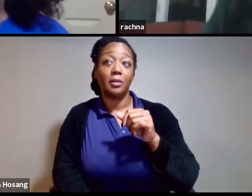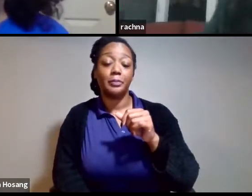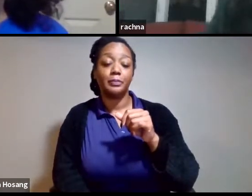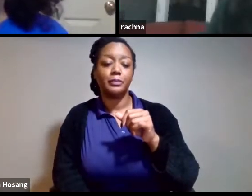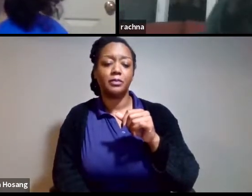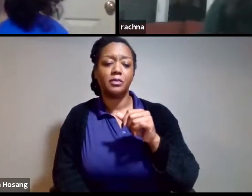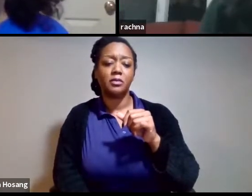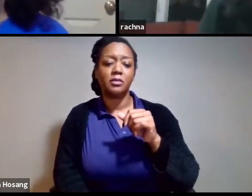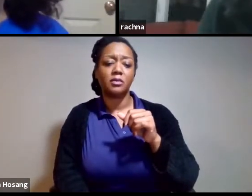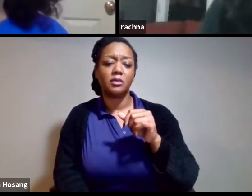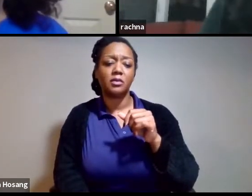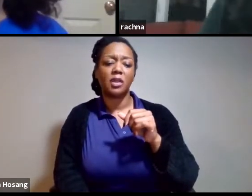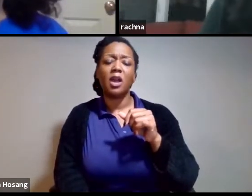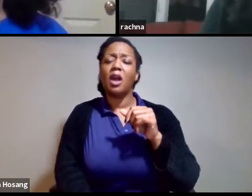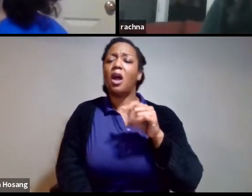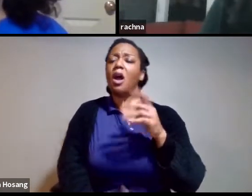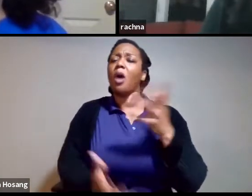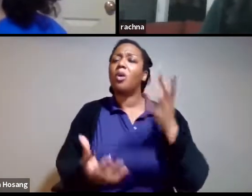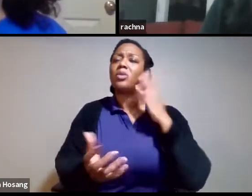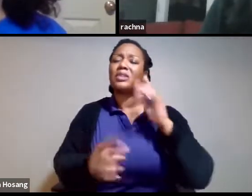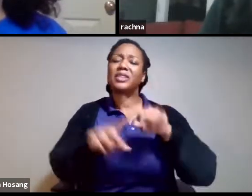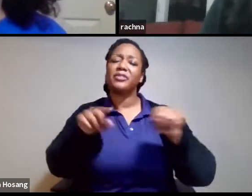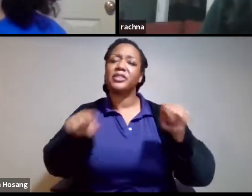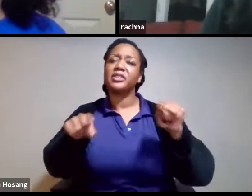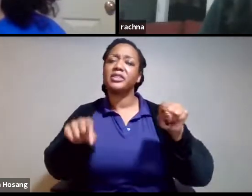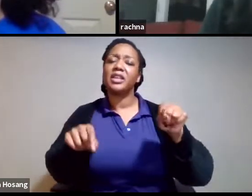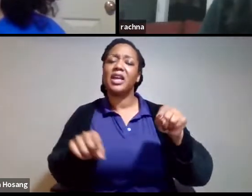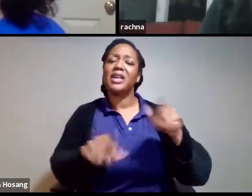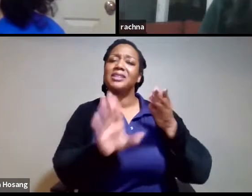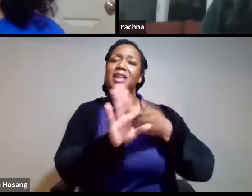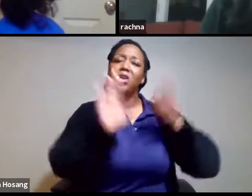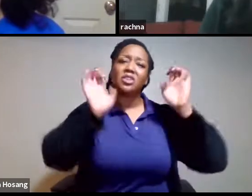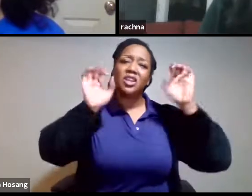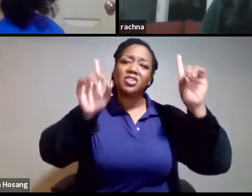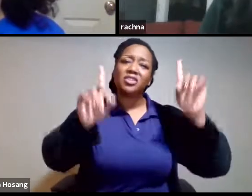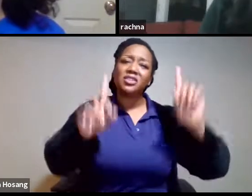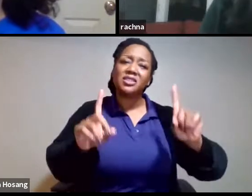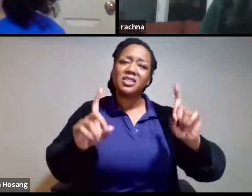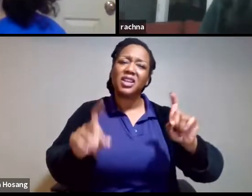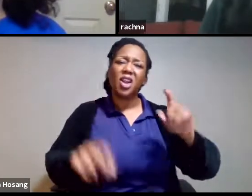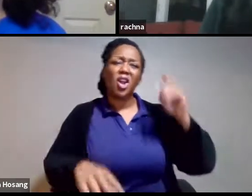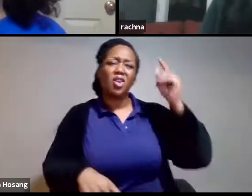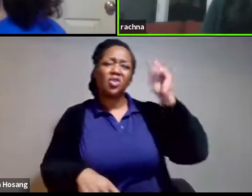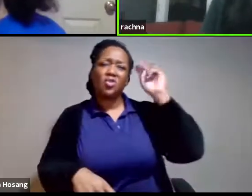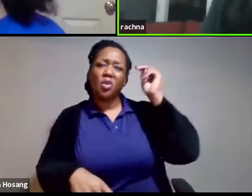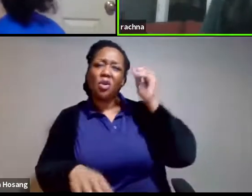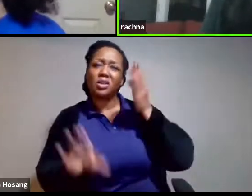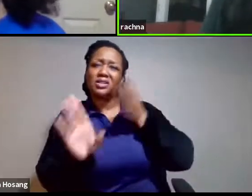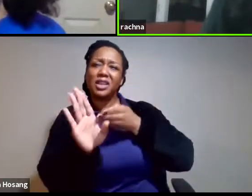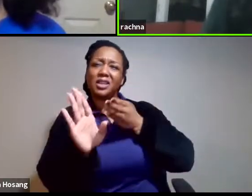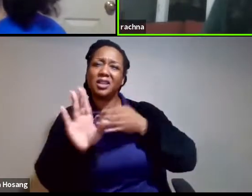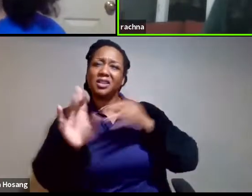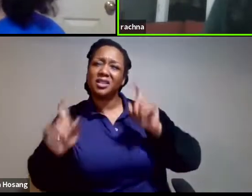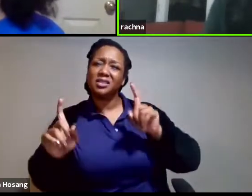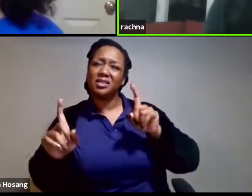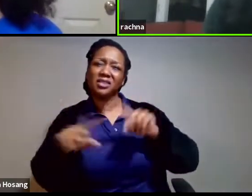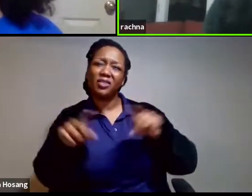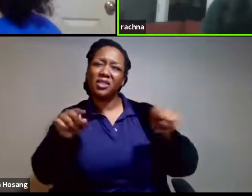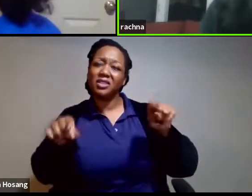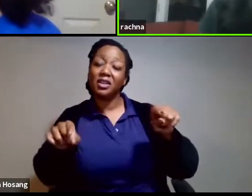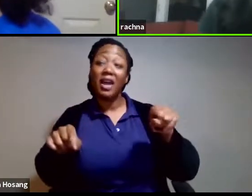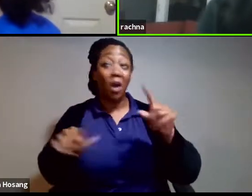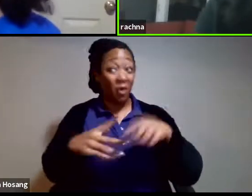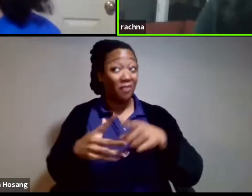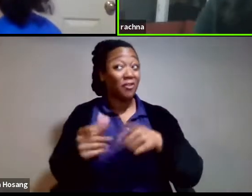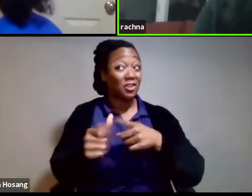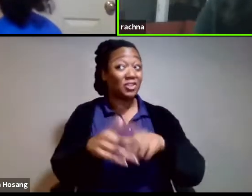Regarding what is the difference between a psychoeducational testing and neuropsych testing? Oh, that's how I started the